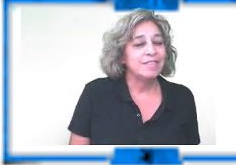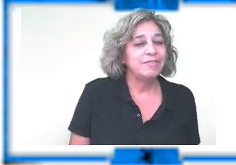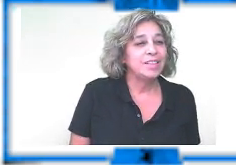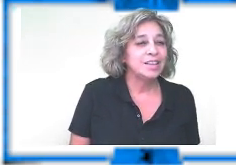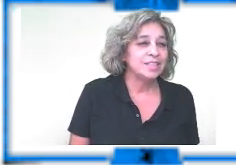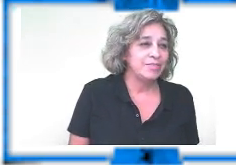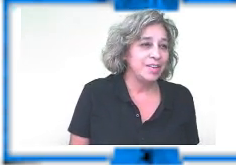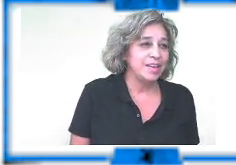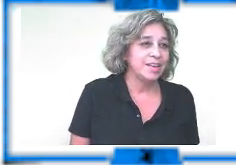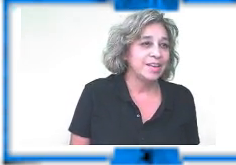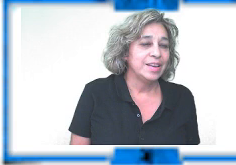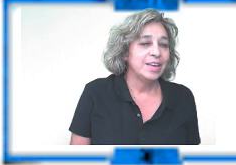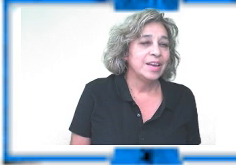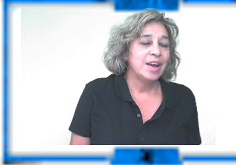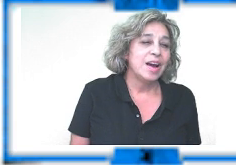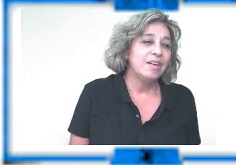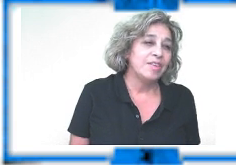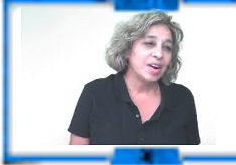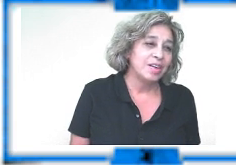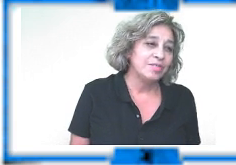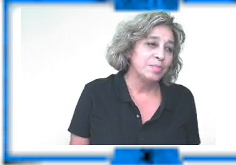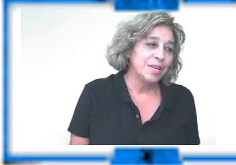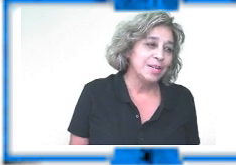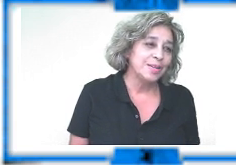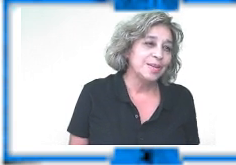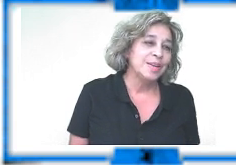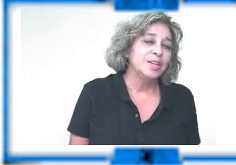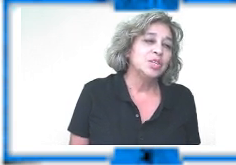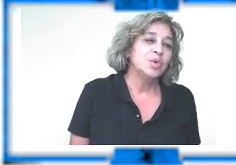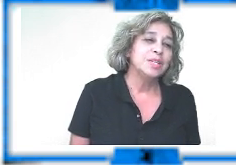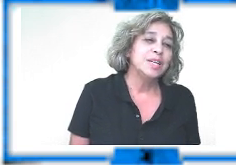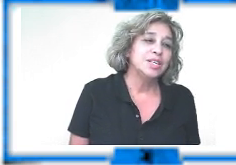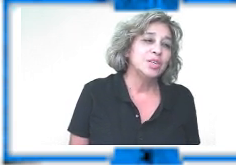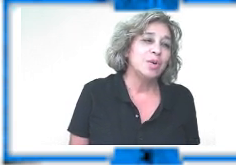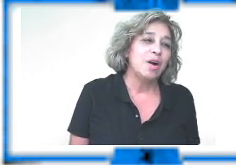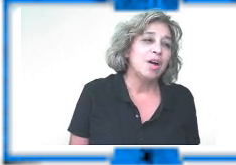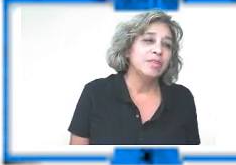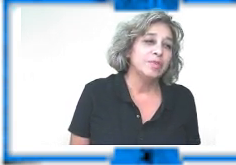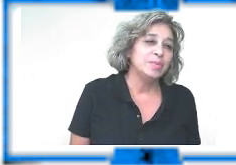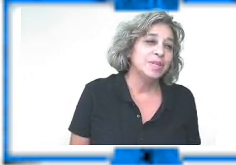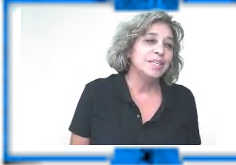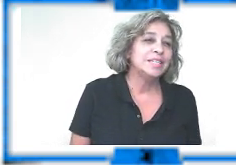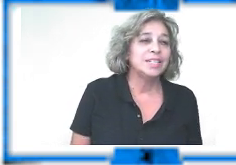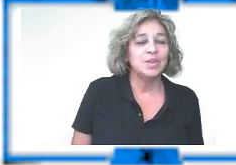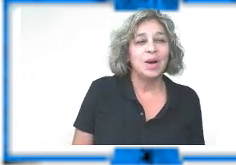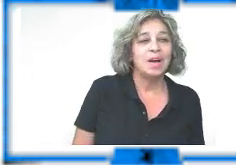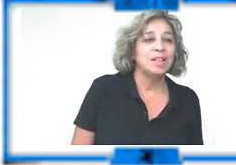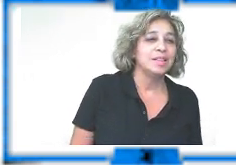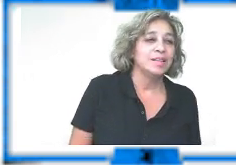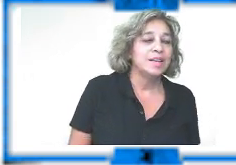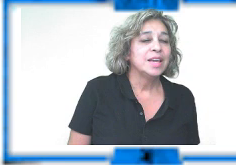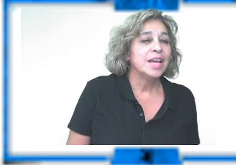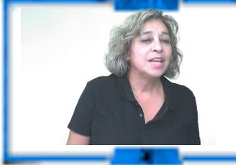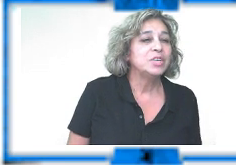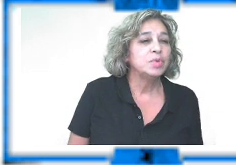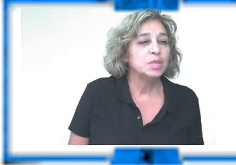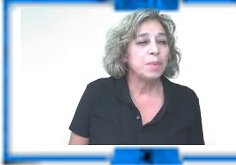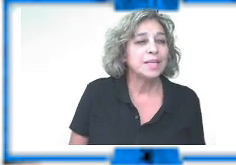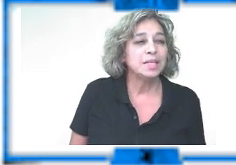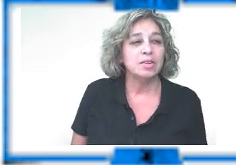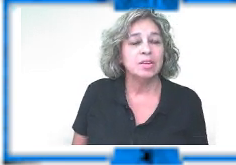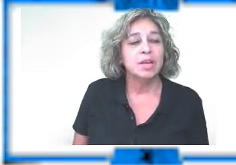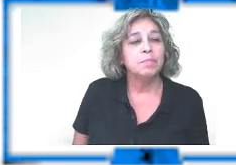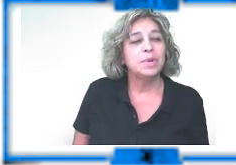filosofía philosophy de nuestro gobierno. Of our government. Atender a todos, to escuchar a todos, all of them, to respetar a to todos, all, pero